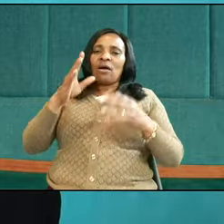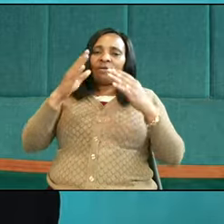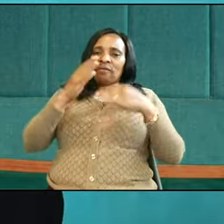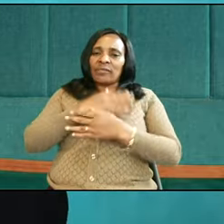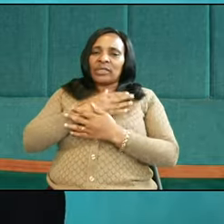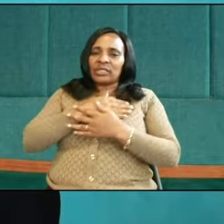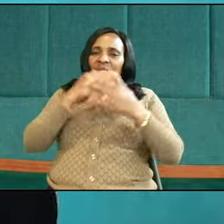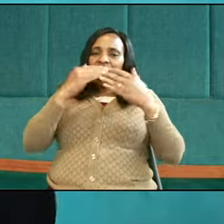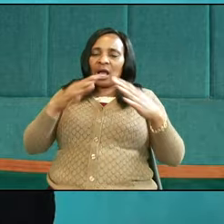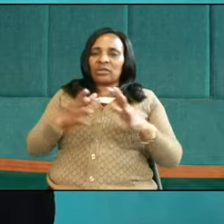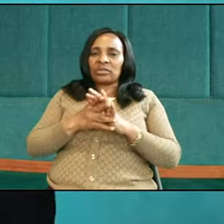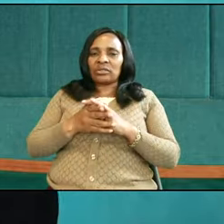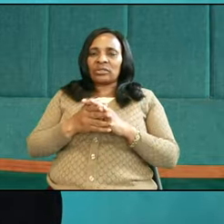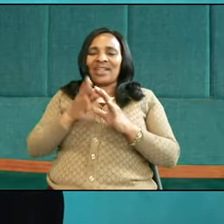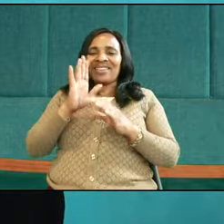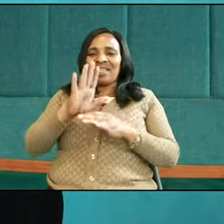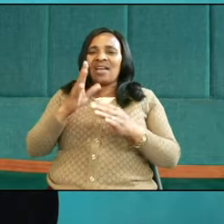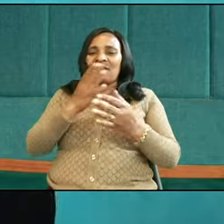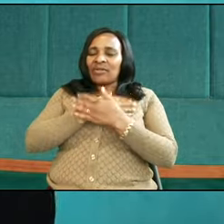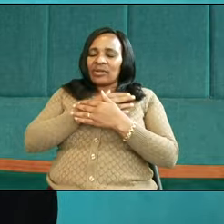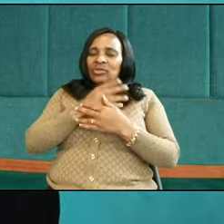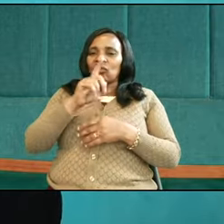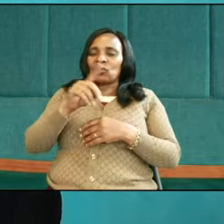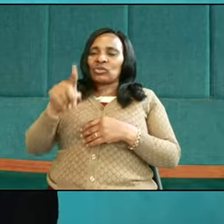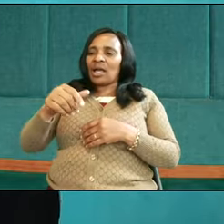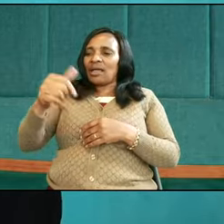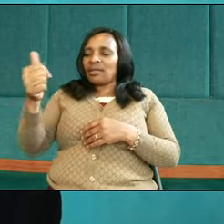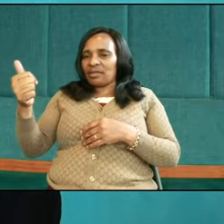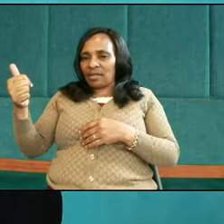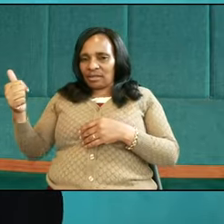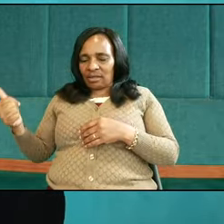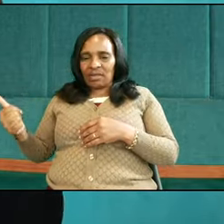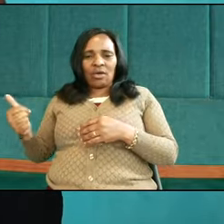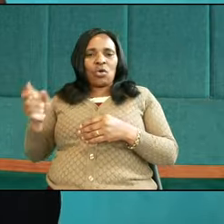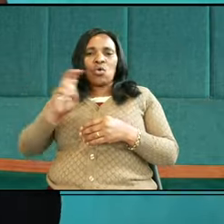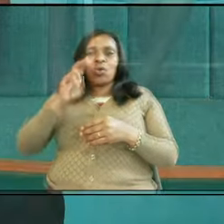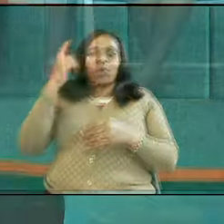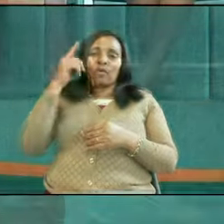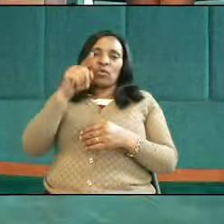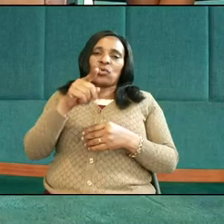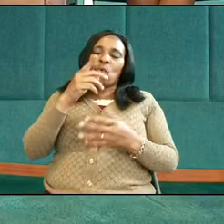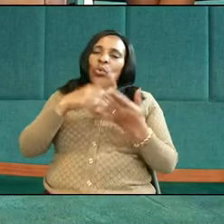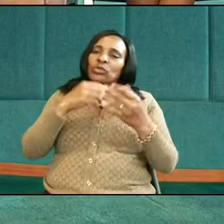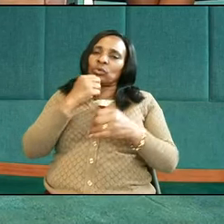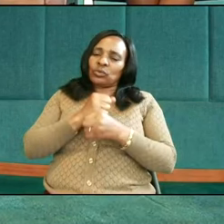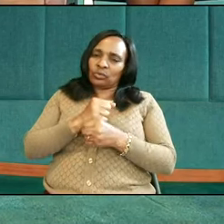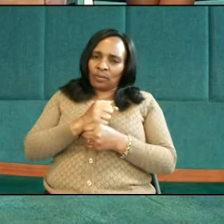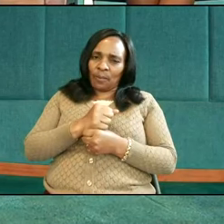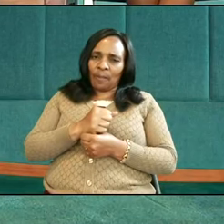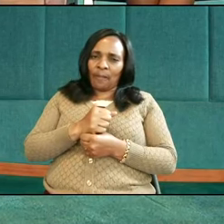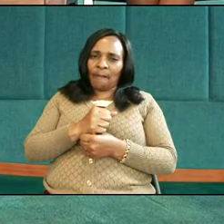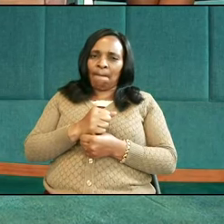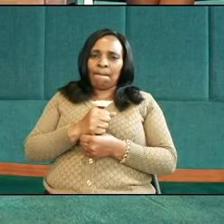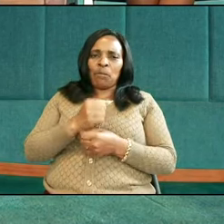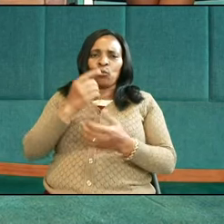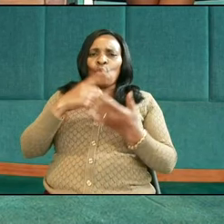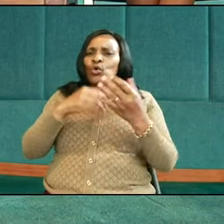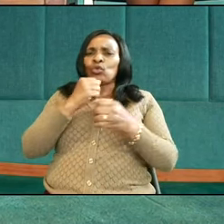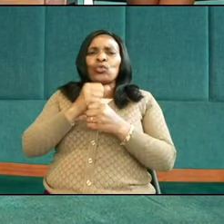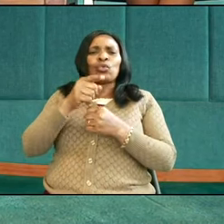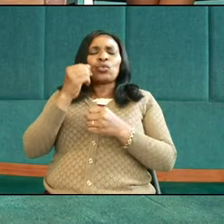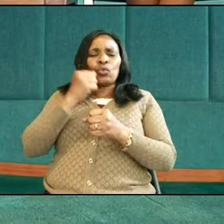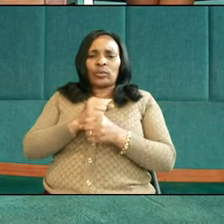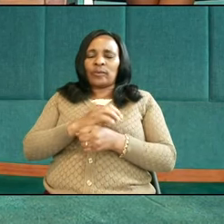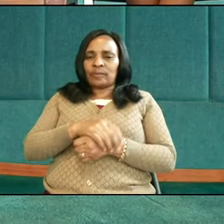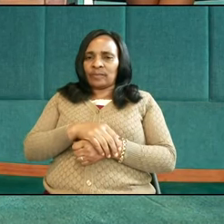and it's like your friend and their friends and those friends and the other friends, they're drinking now. What do you do? Yeah, that's a good question. What do you do? What do you do,